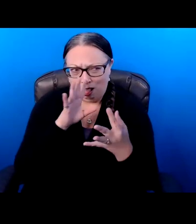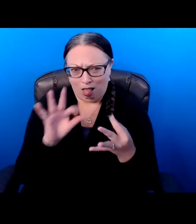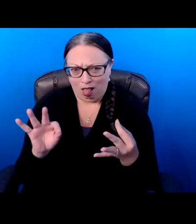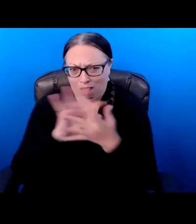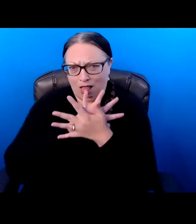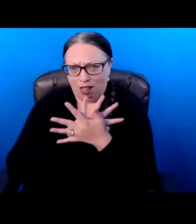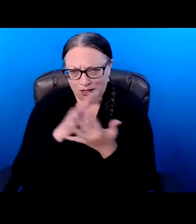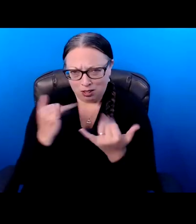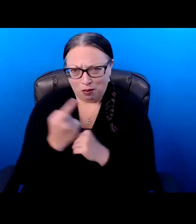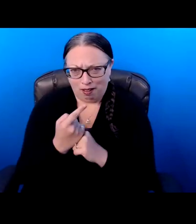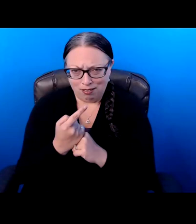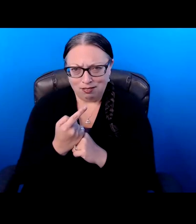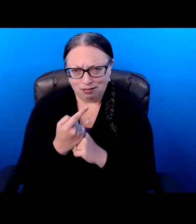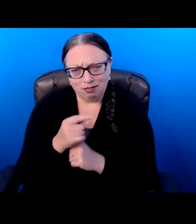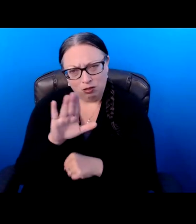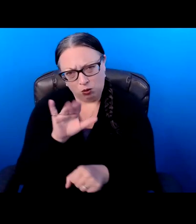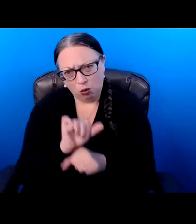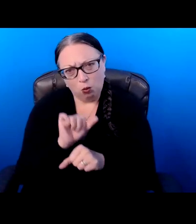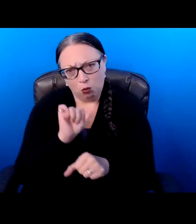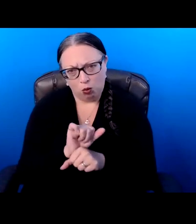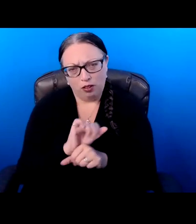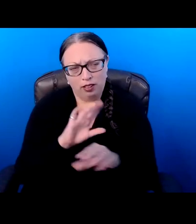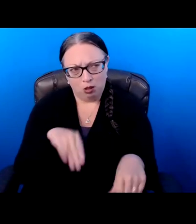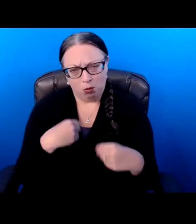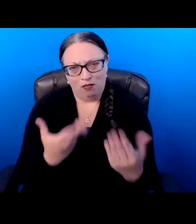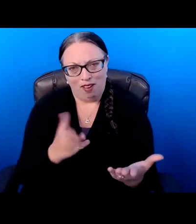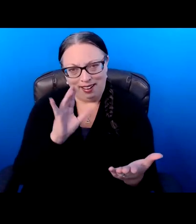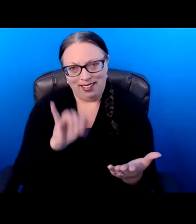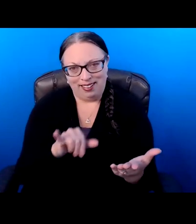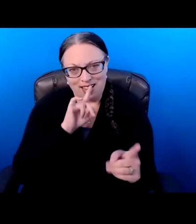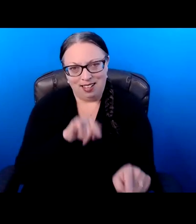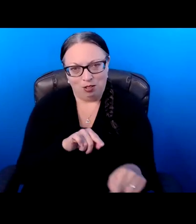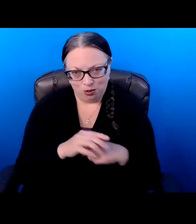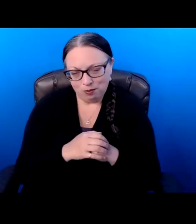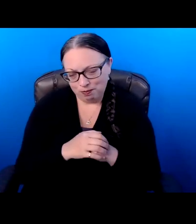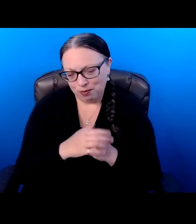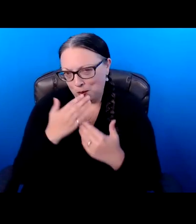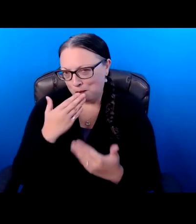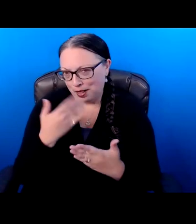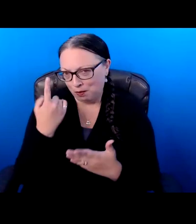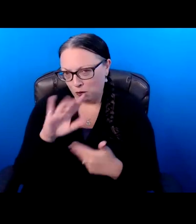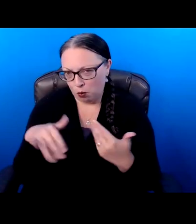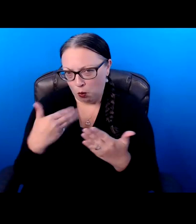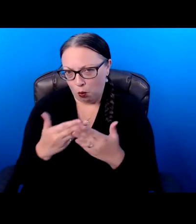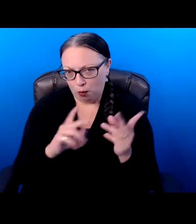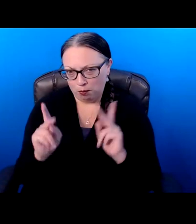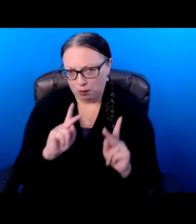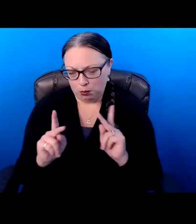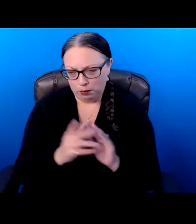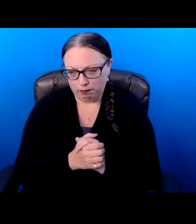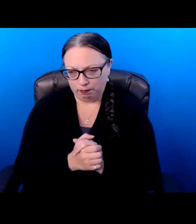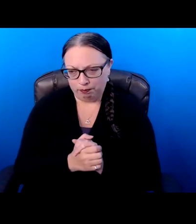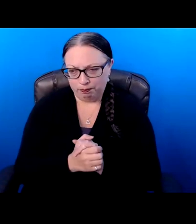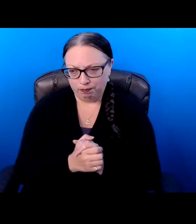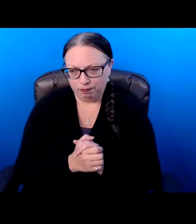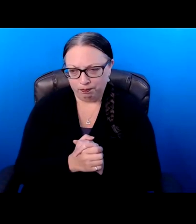And your work is giving that question its answer. And so I'm really grateful for all those people. When I think about